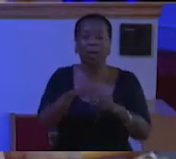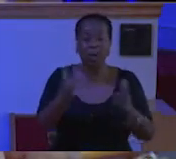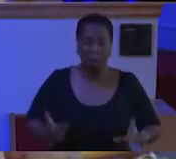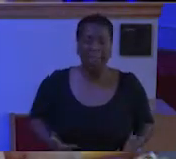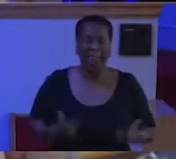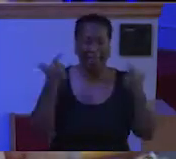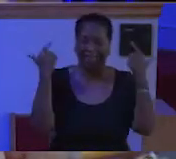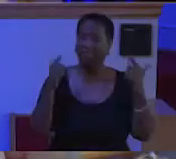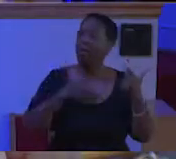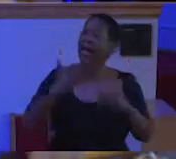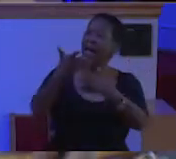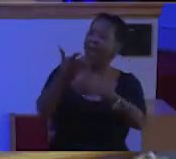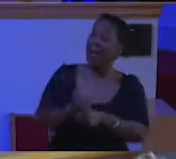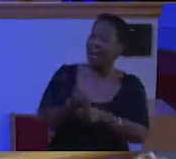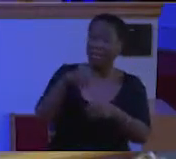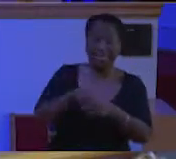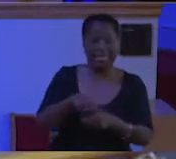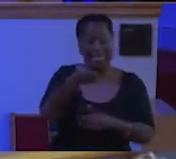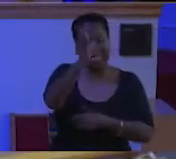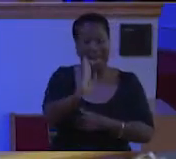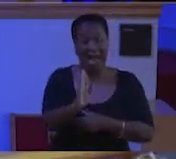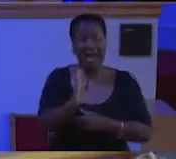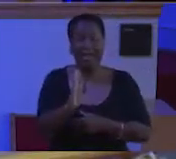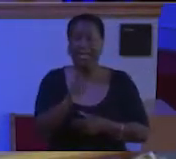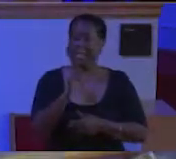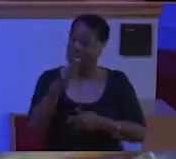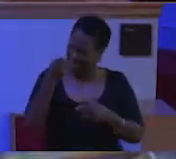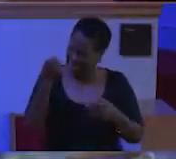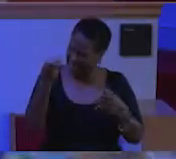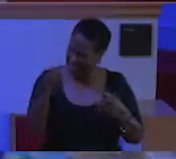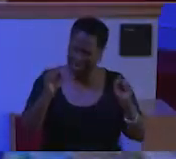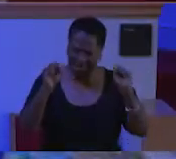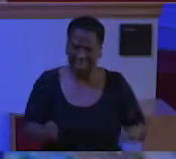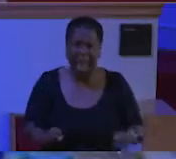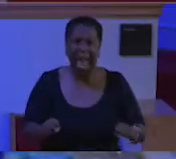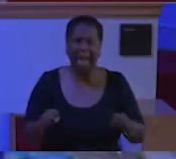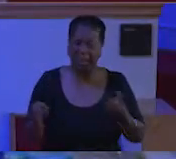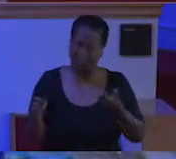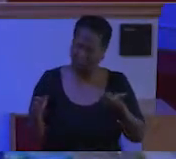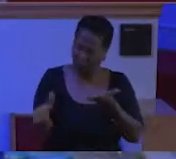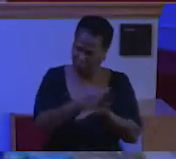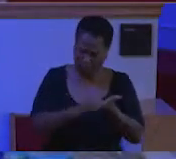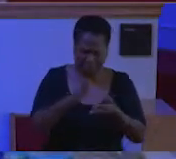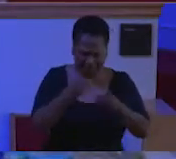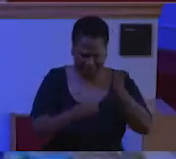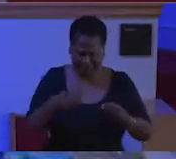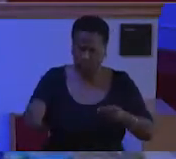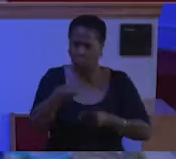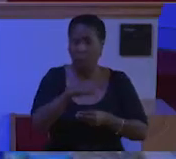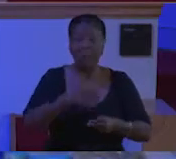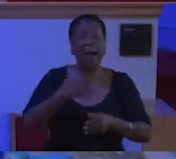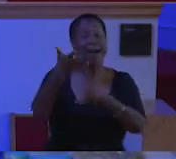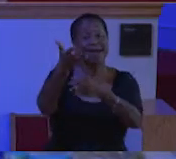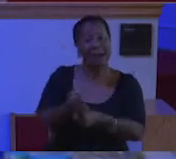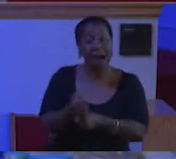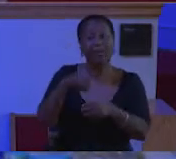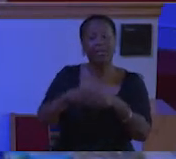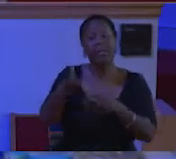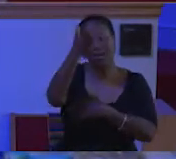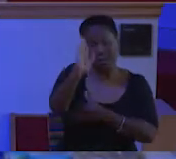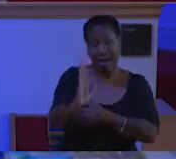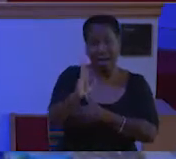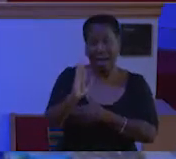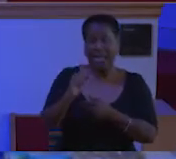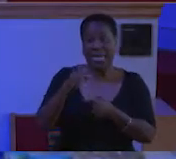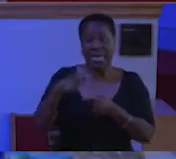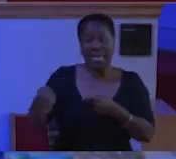My confidence in God is that he can straighten you up and fix you up. My confidence in God is